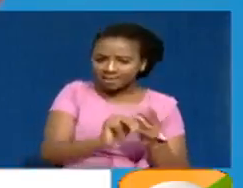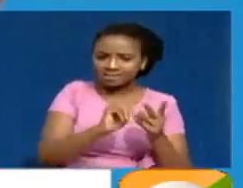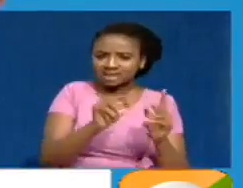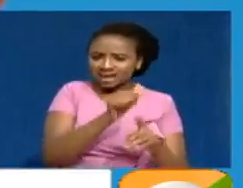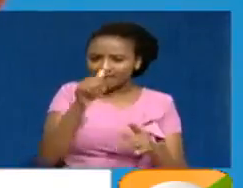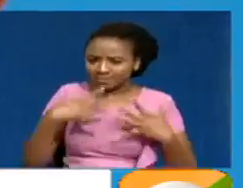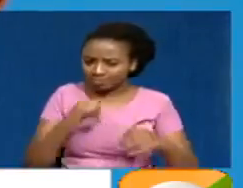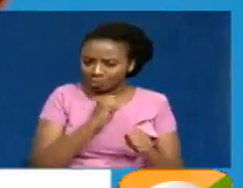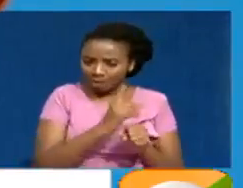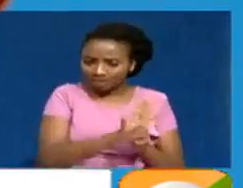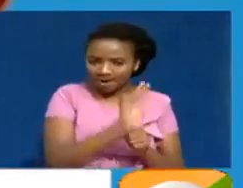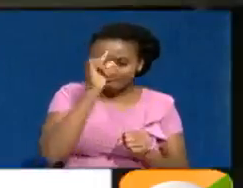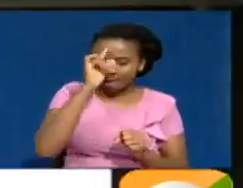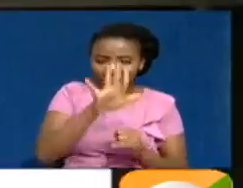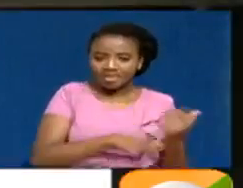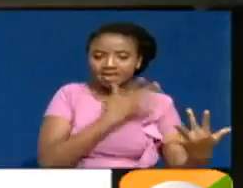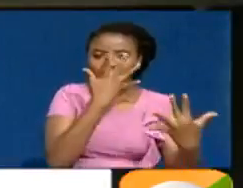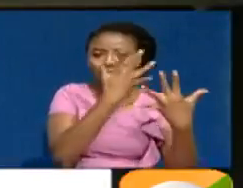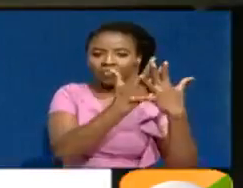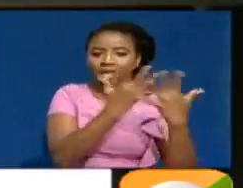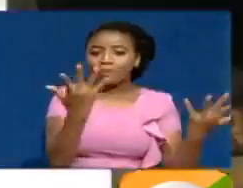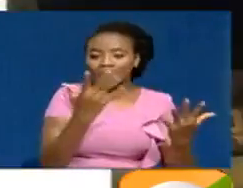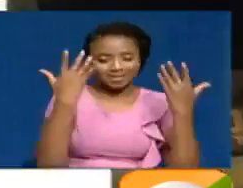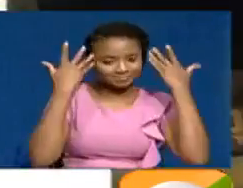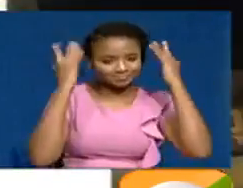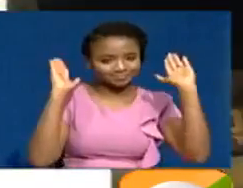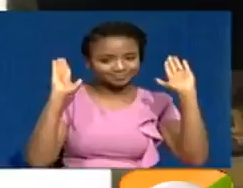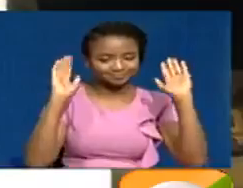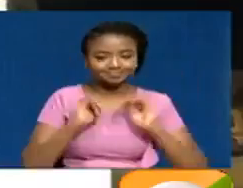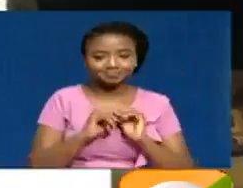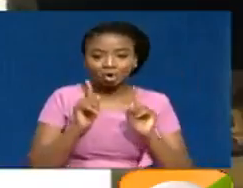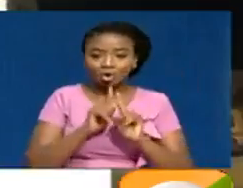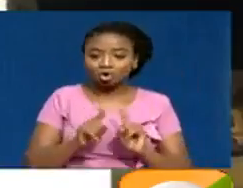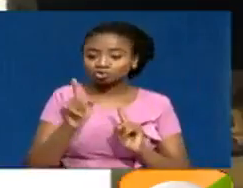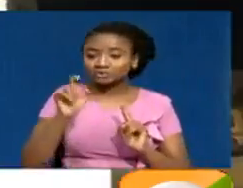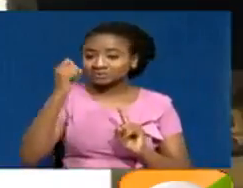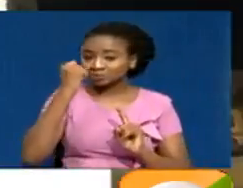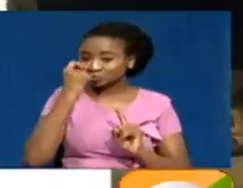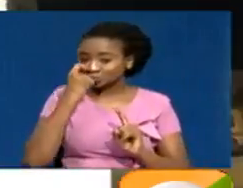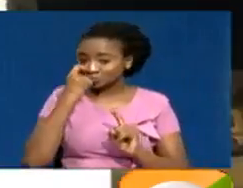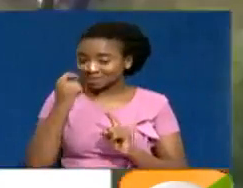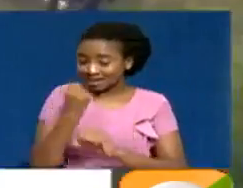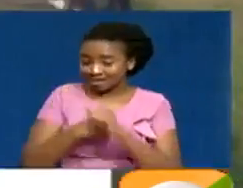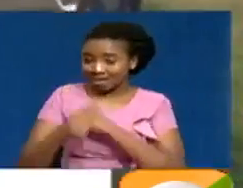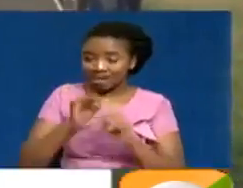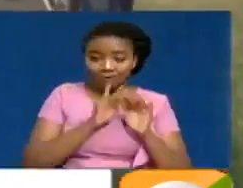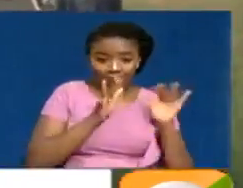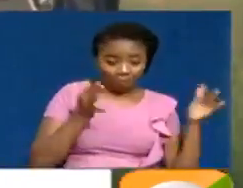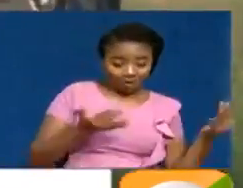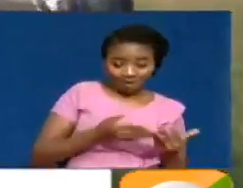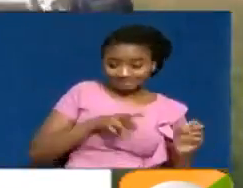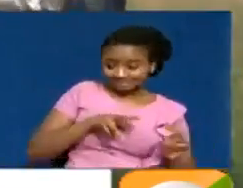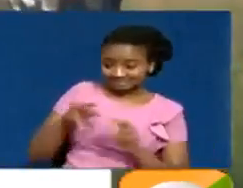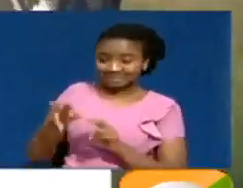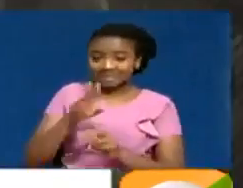within the cabinet were seized and detained at undisclosed location. Meanwhile, the Sudan coup has drawn global condemnation. African